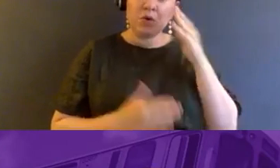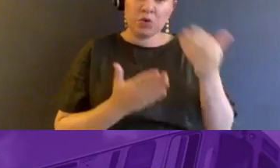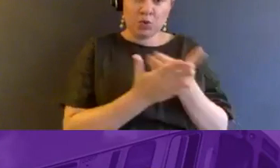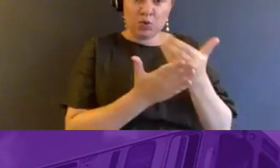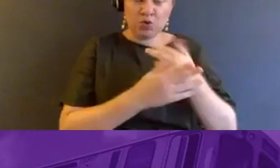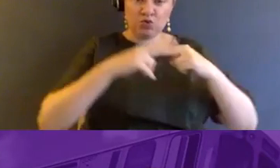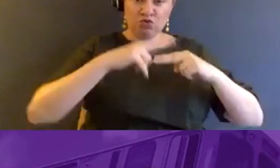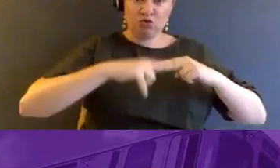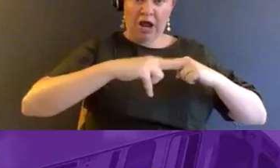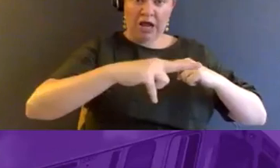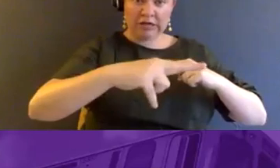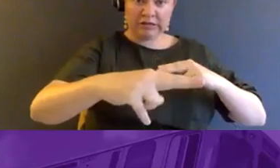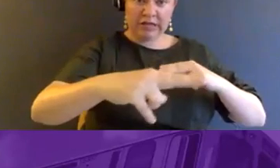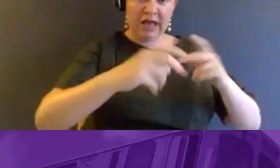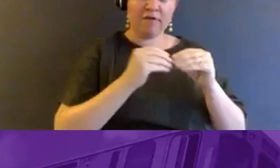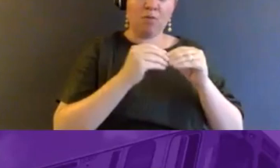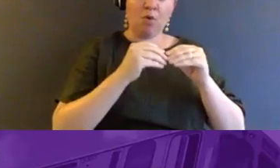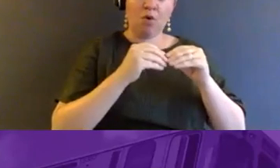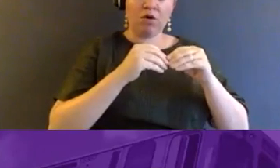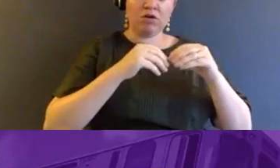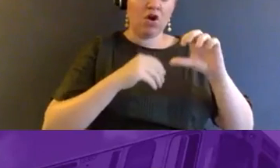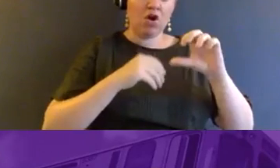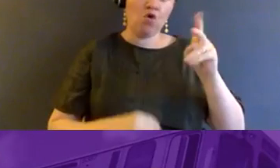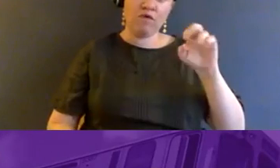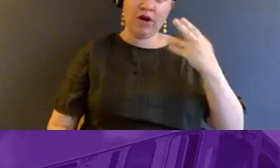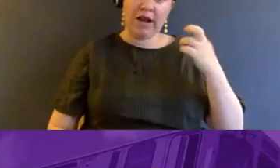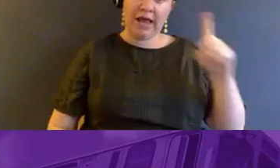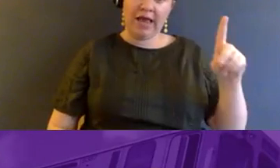have additional overhead clearances at Thorndale?